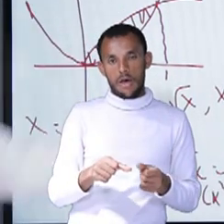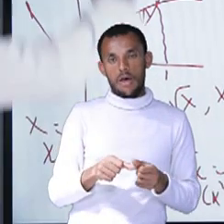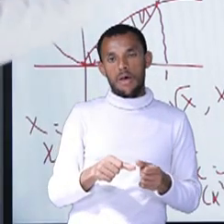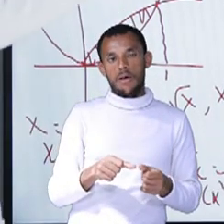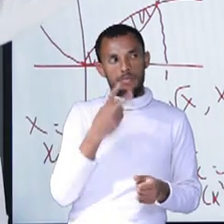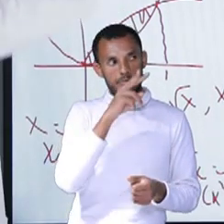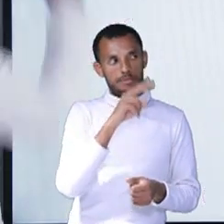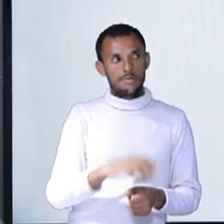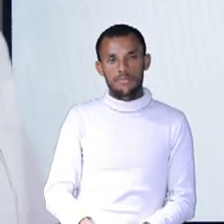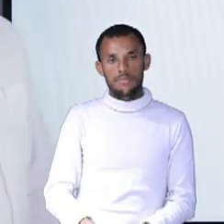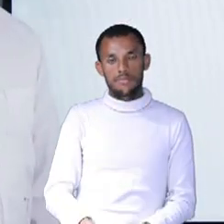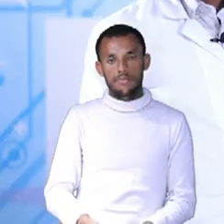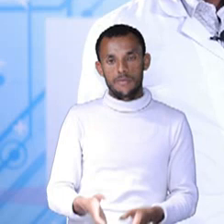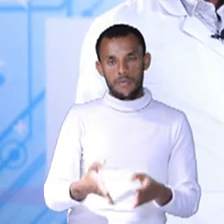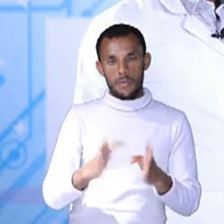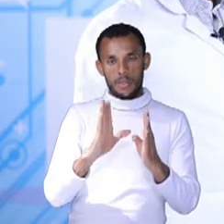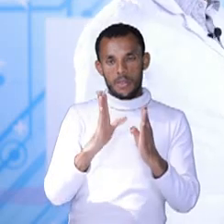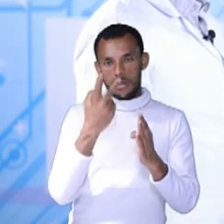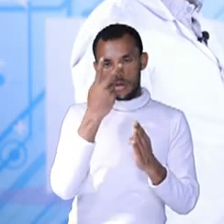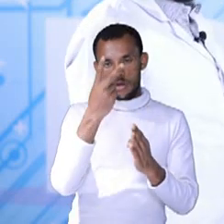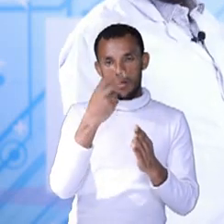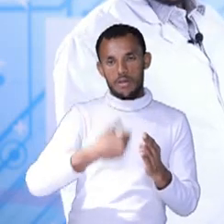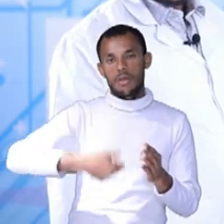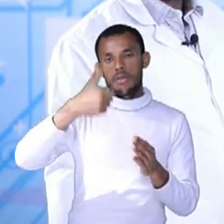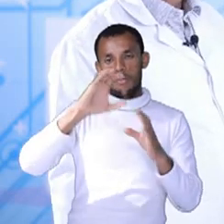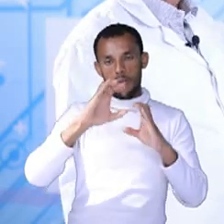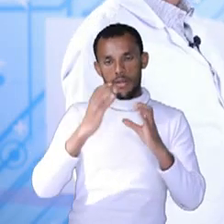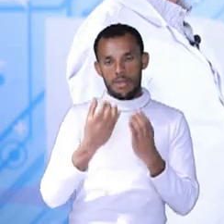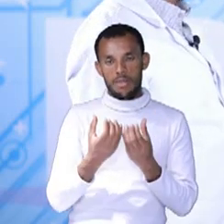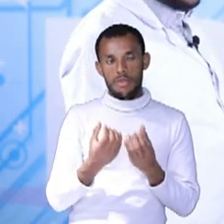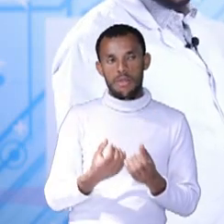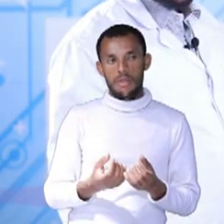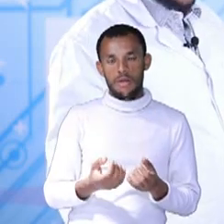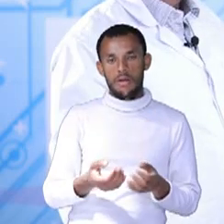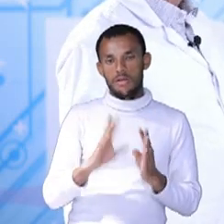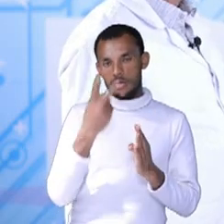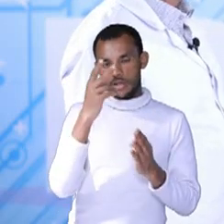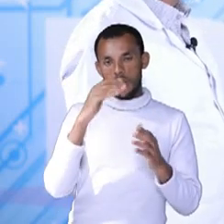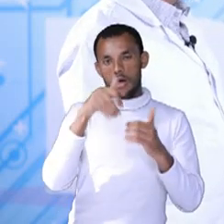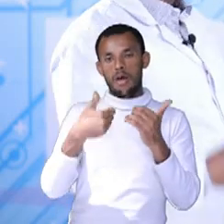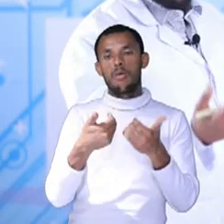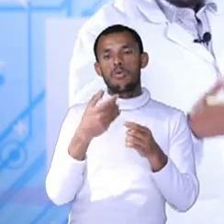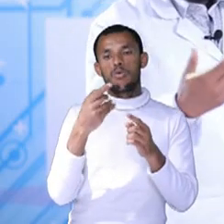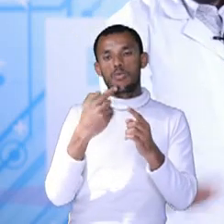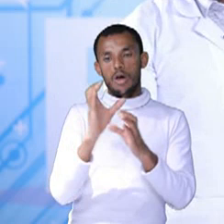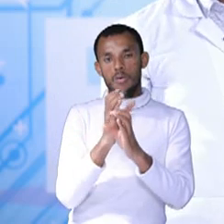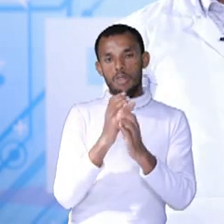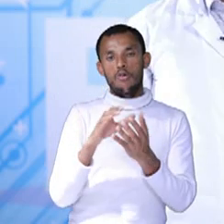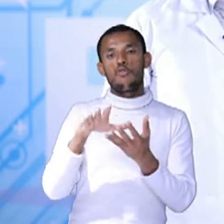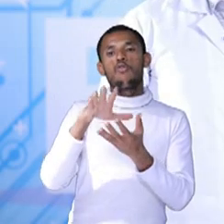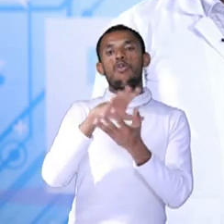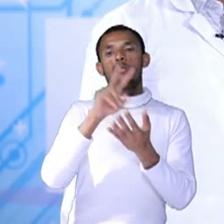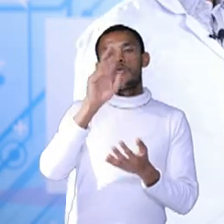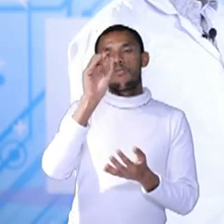region. Okay, now let's proceed to the other part. Now let's see how to calculate volume